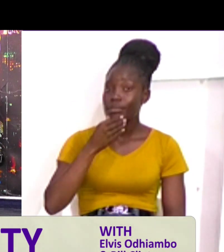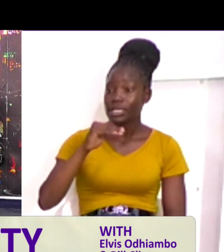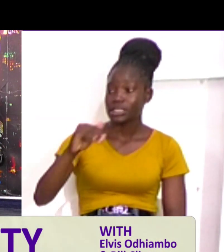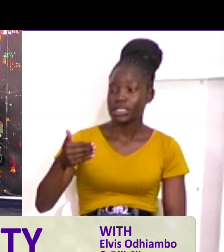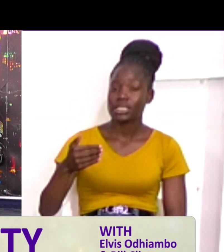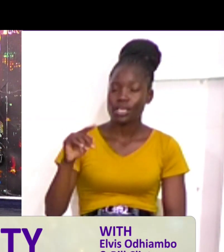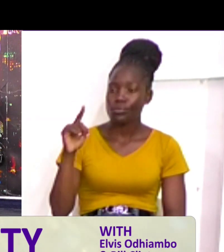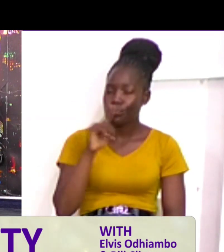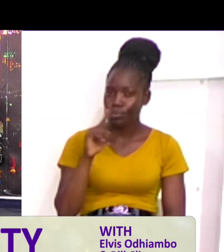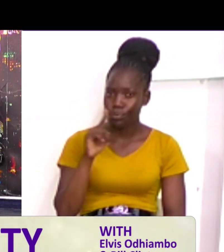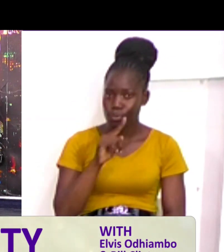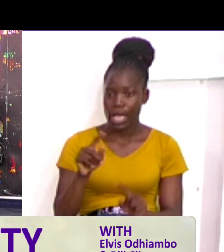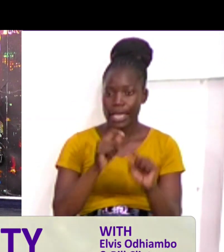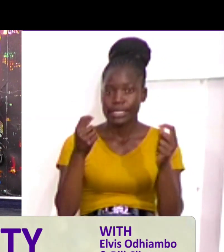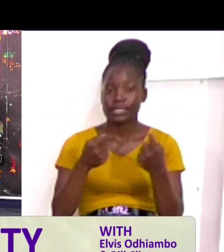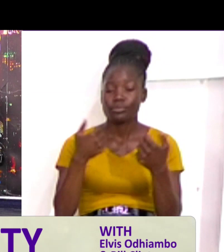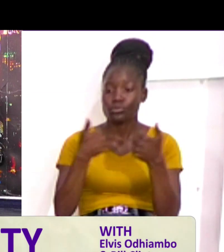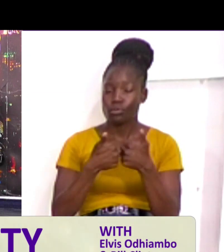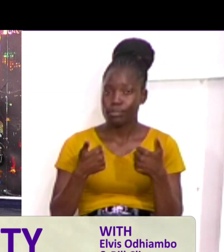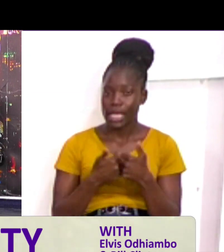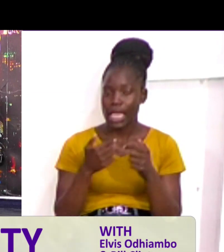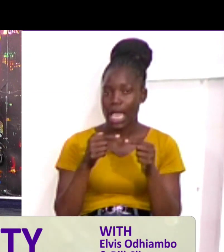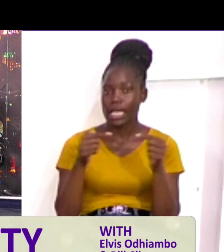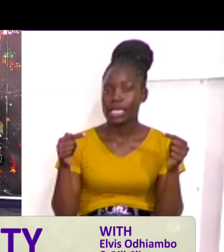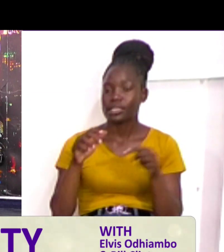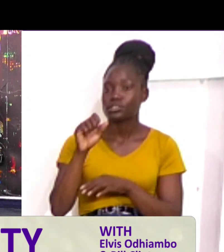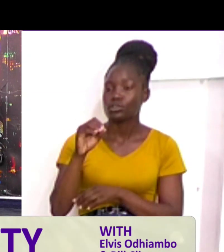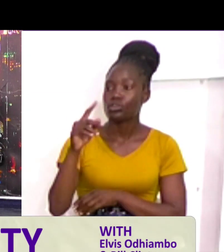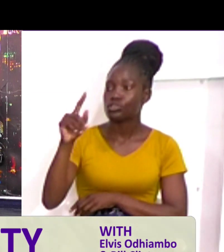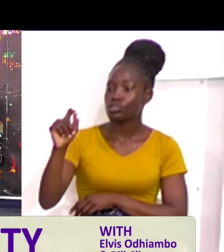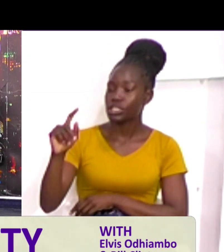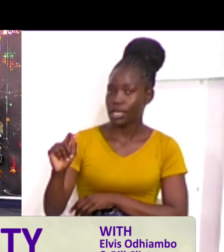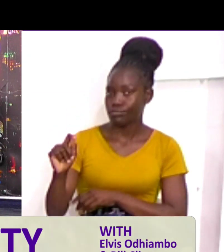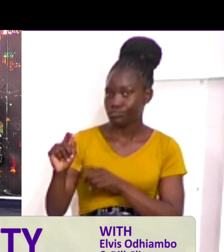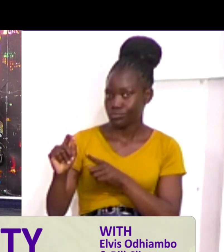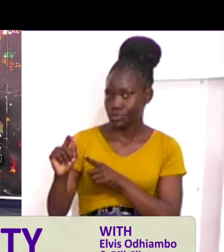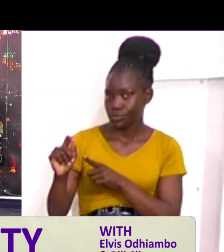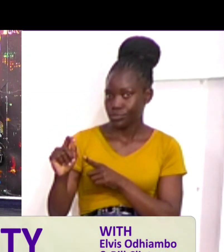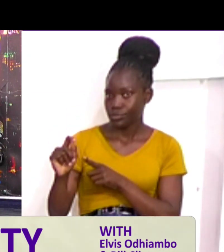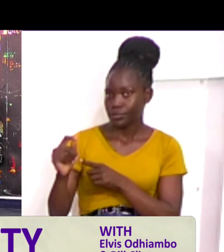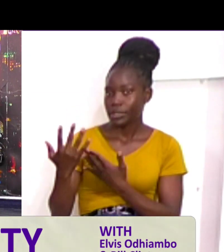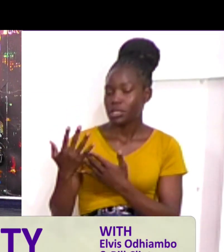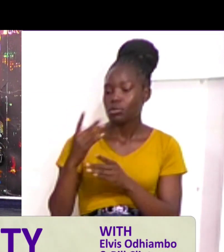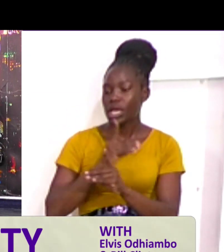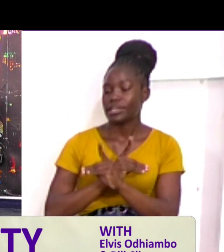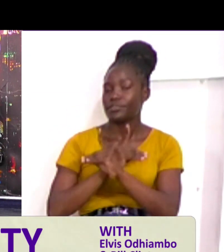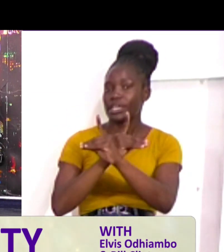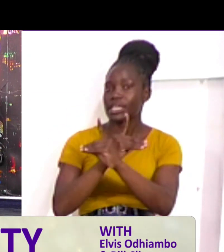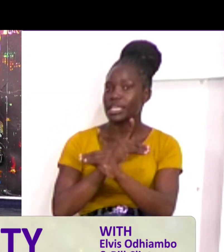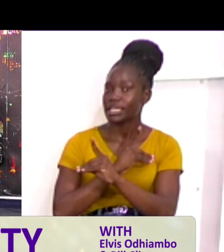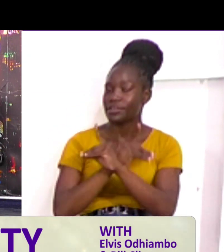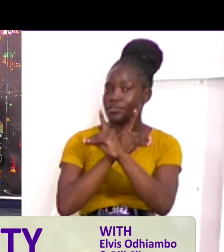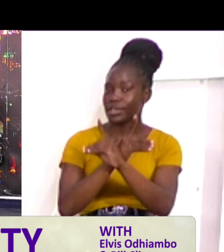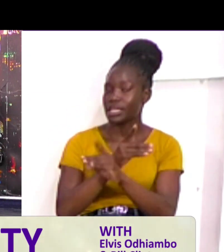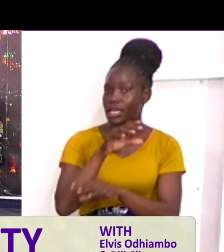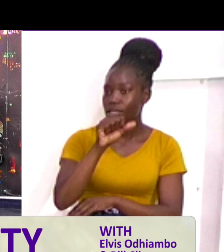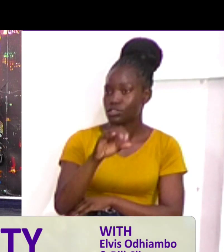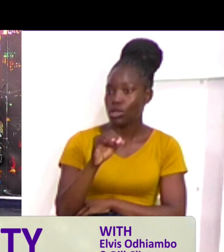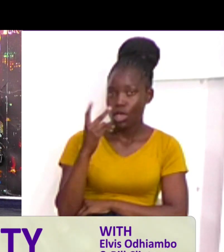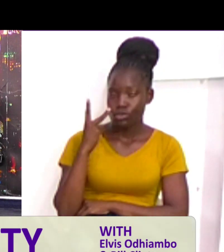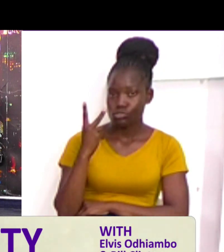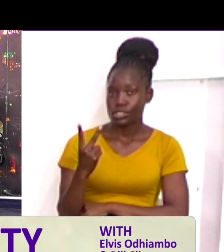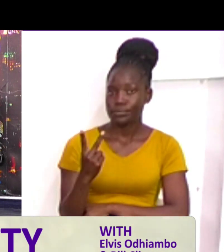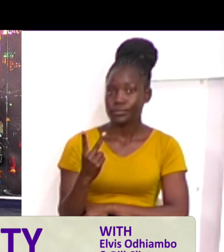a tough team to play against it. So Tottenham, what they did mostly was just defending. So you